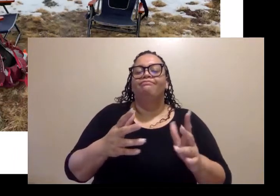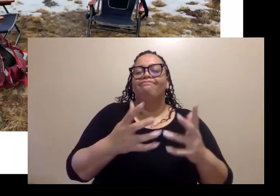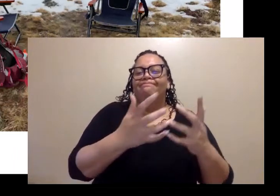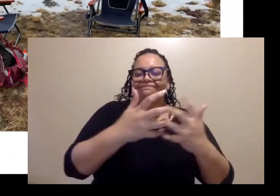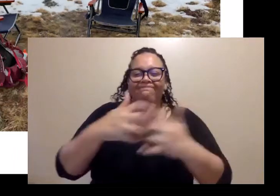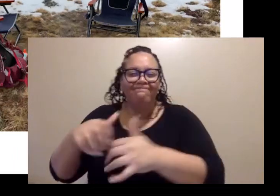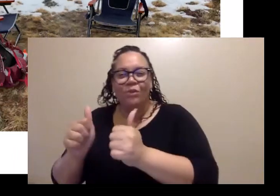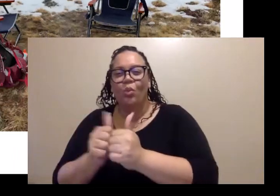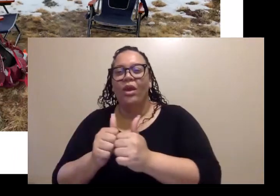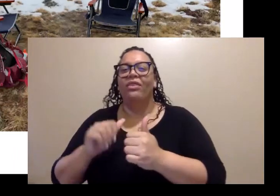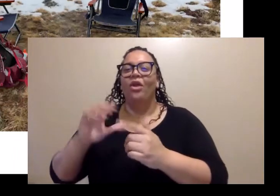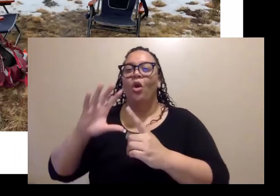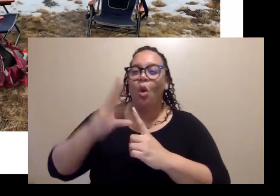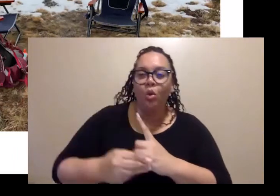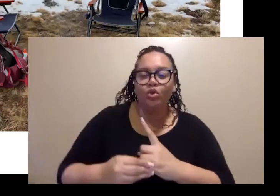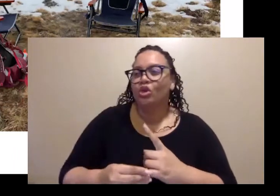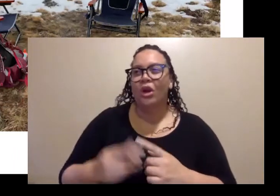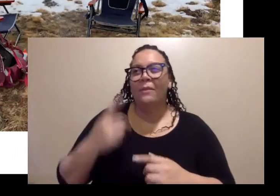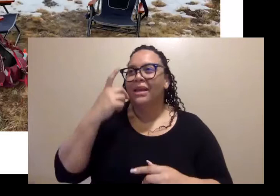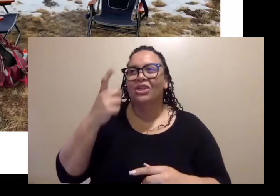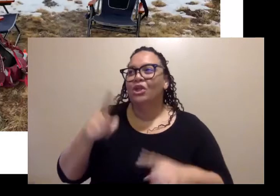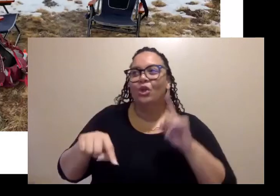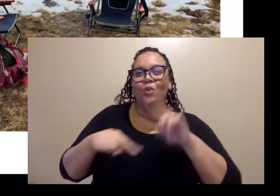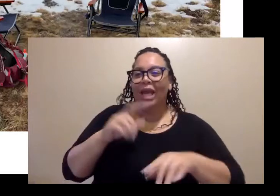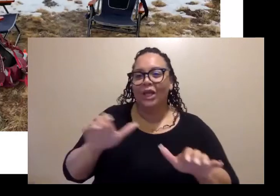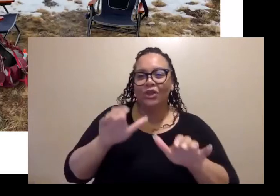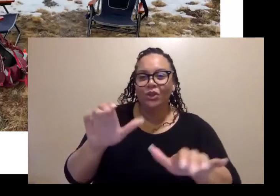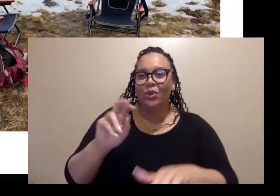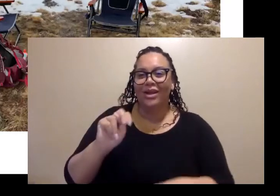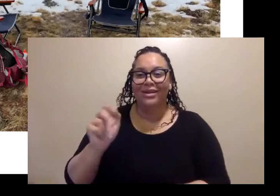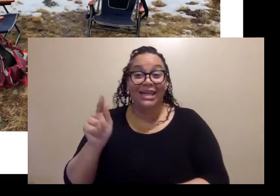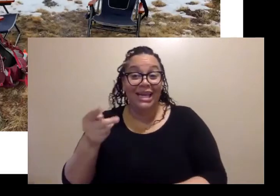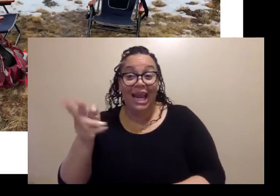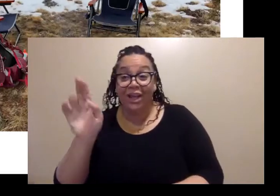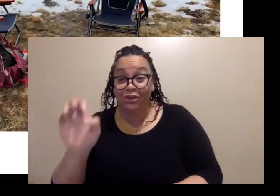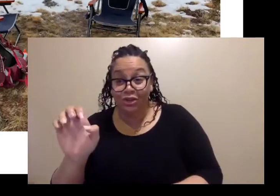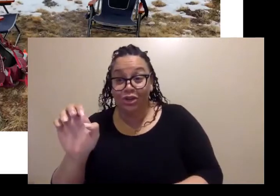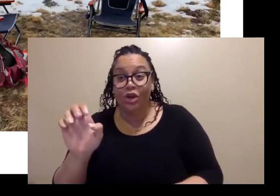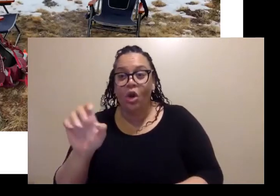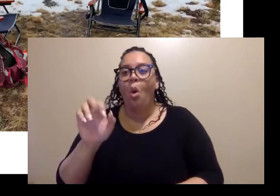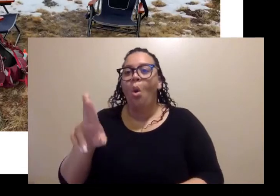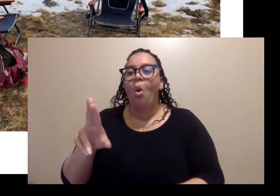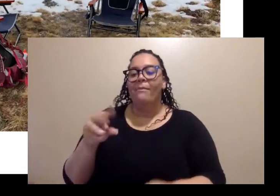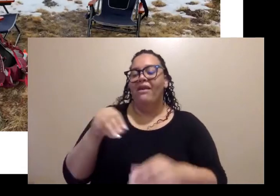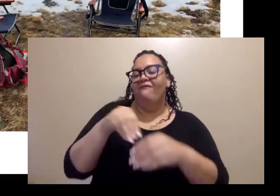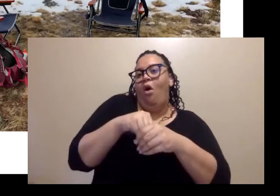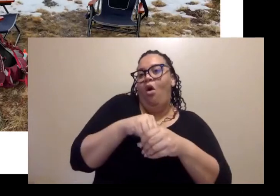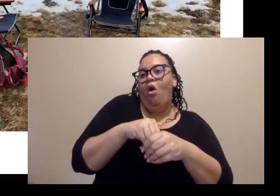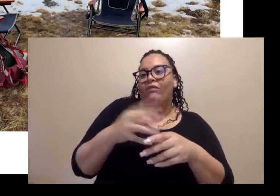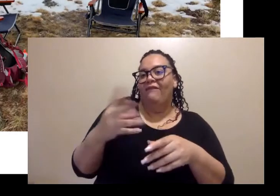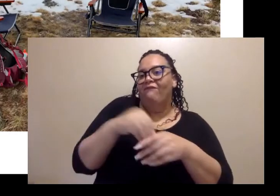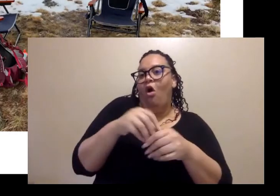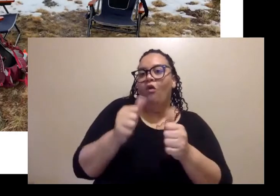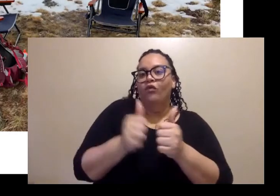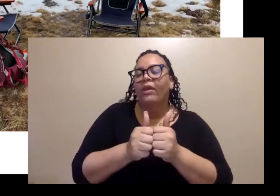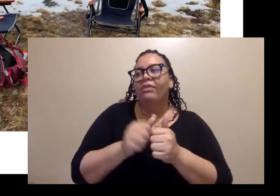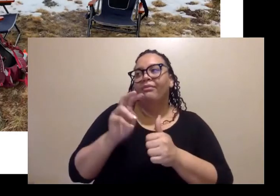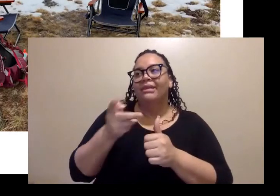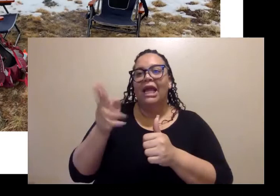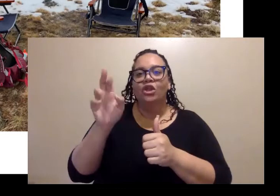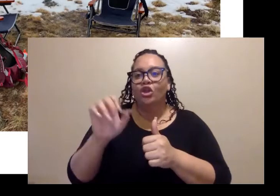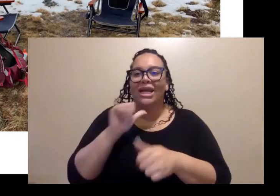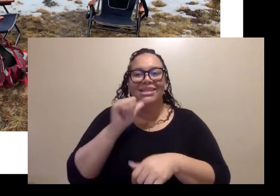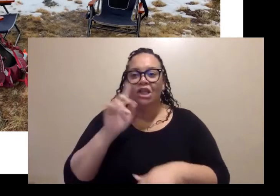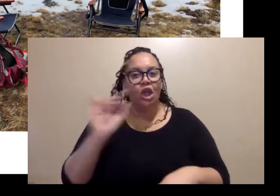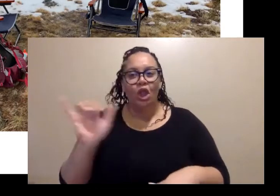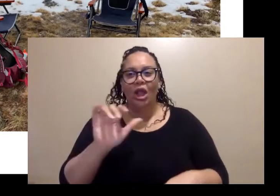cannot really do nature or be a part of it if it doesn't look like A, B, and C. And